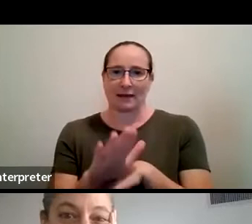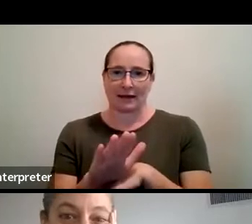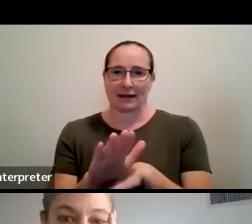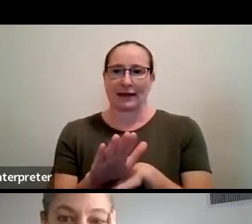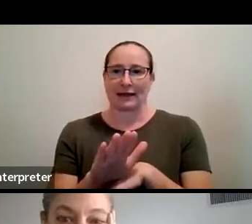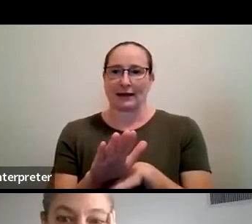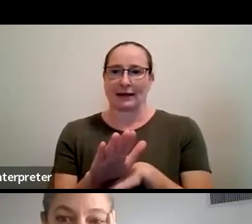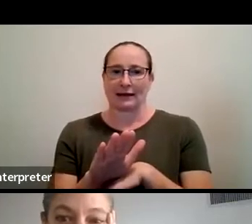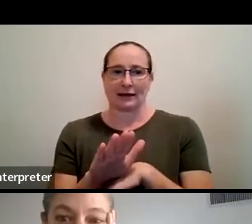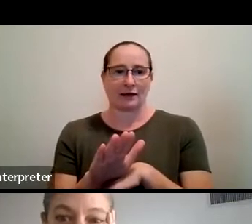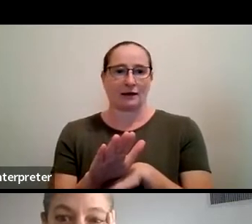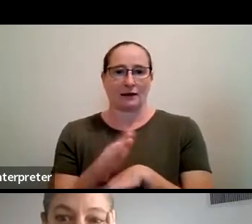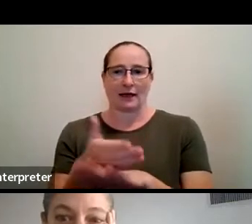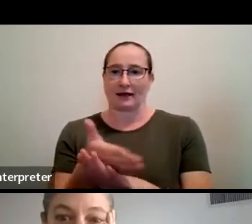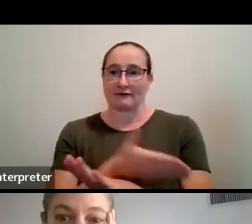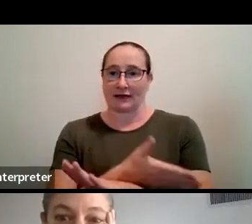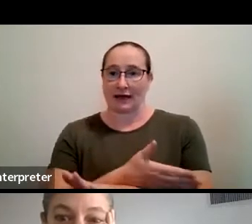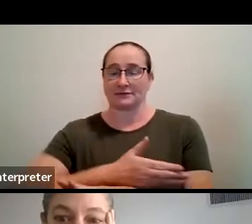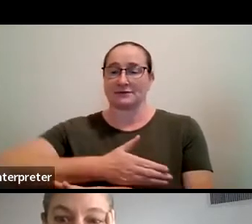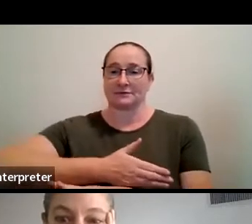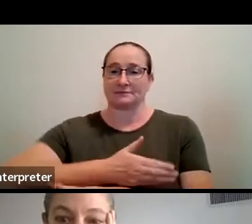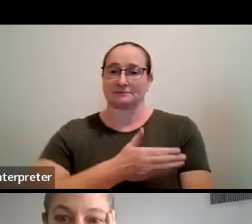in advance. So